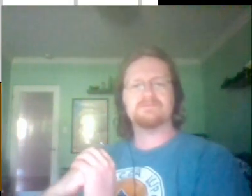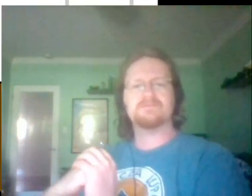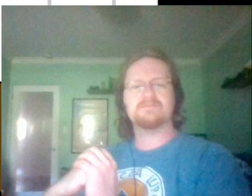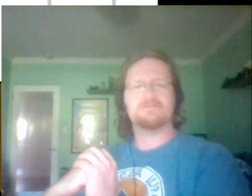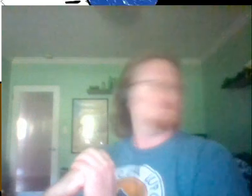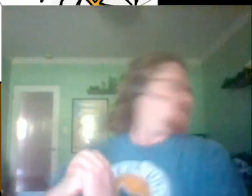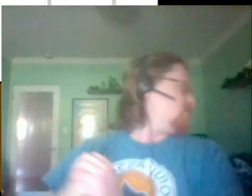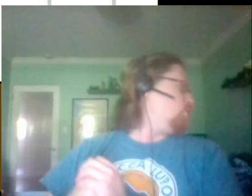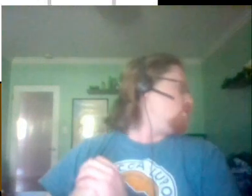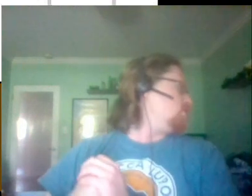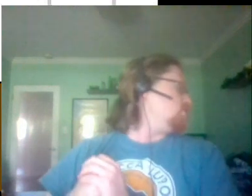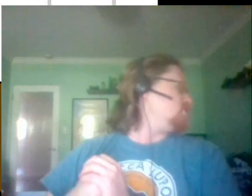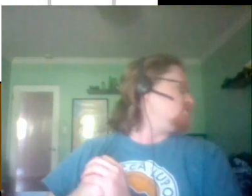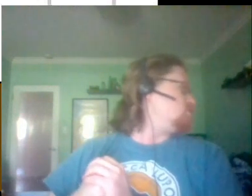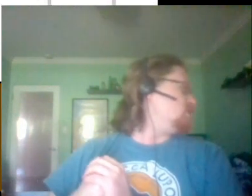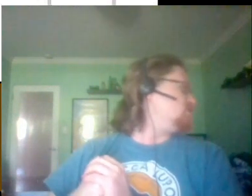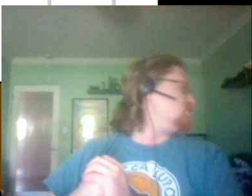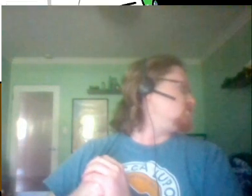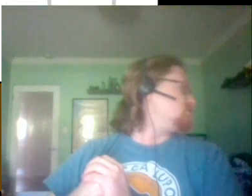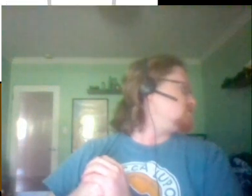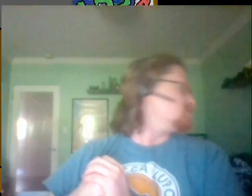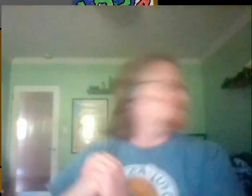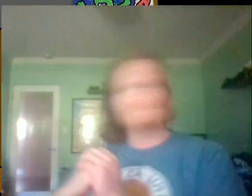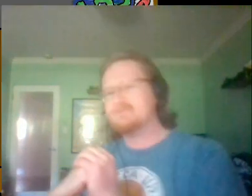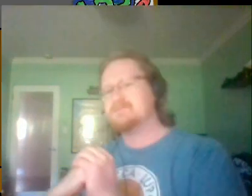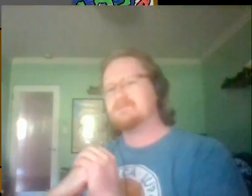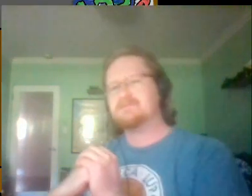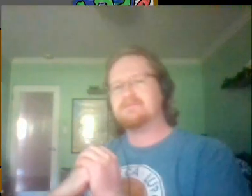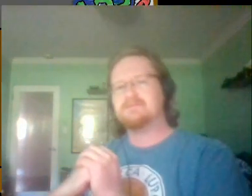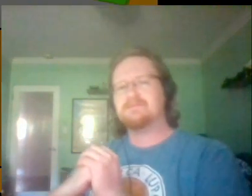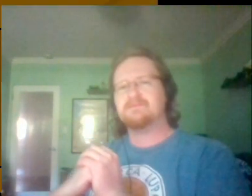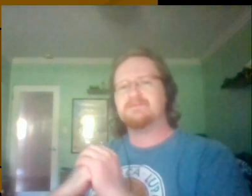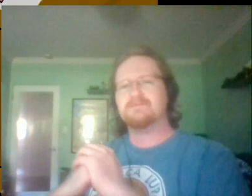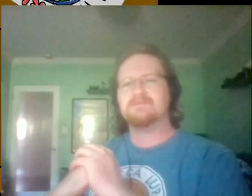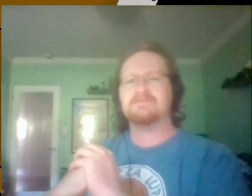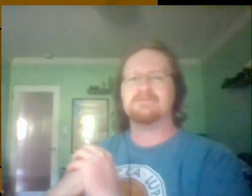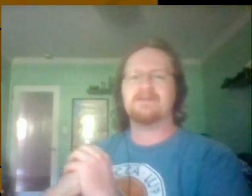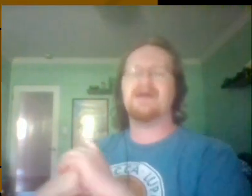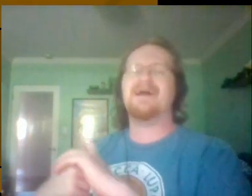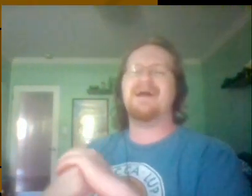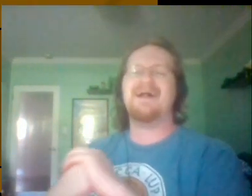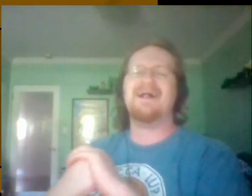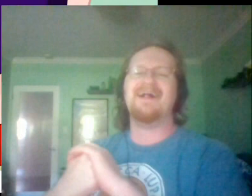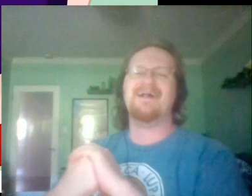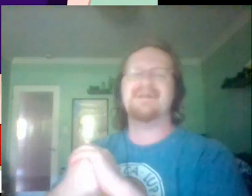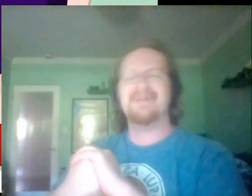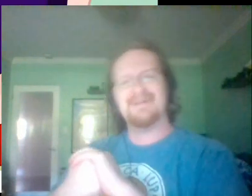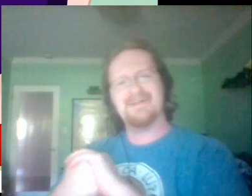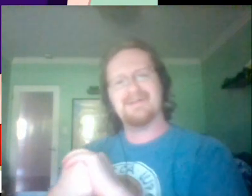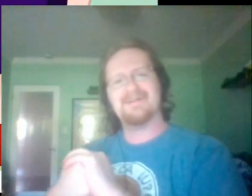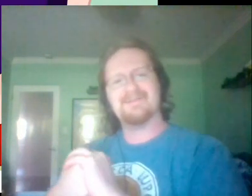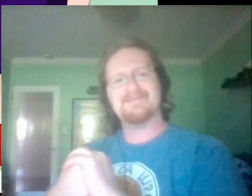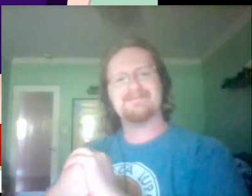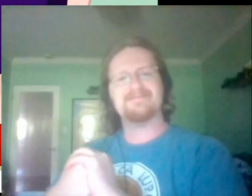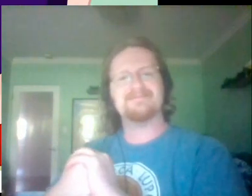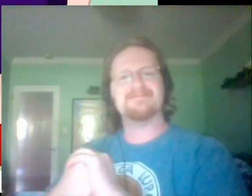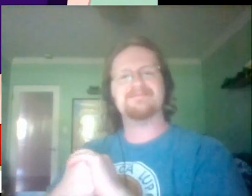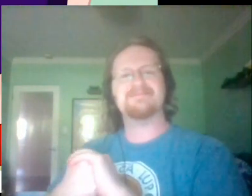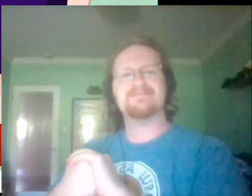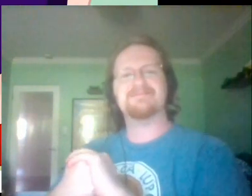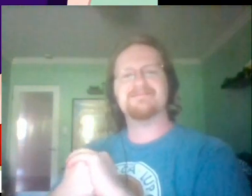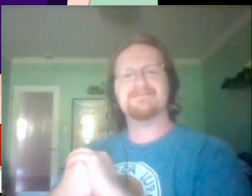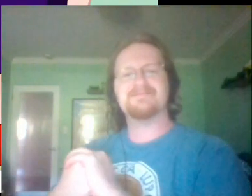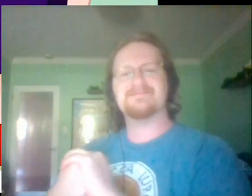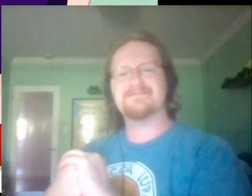story, the world in crisis. But first, here's Strongman with his sports. I should win!